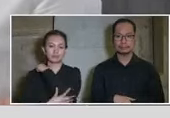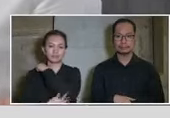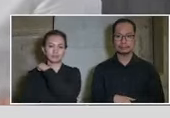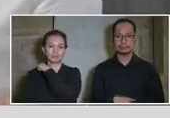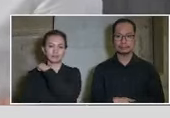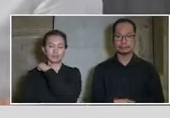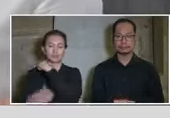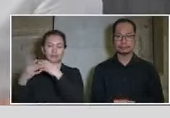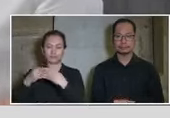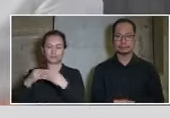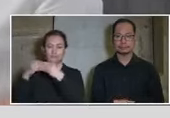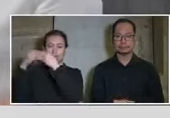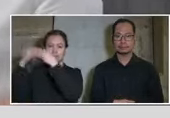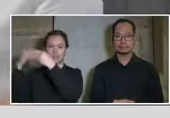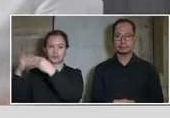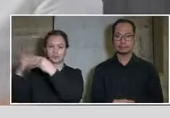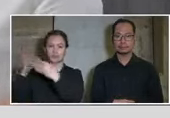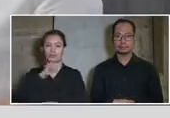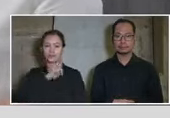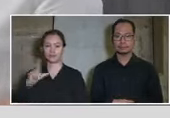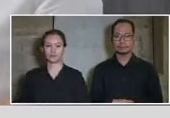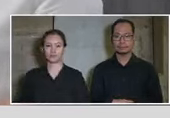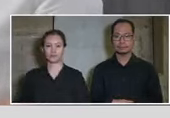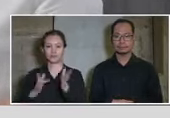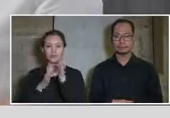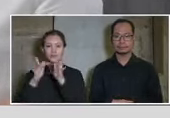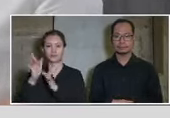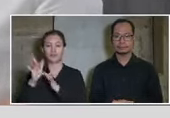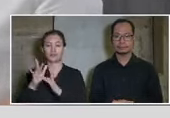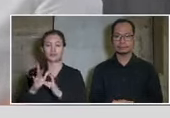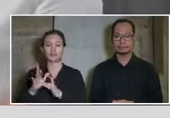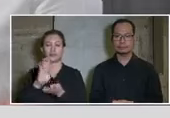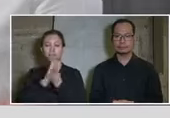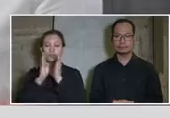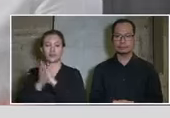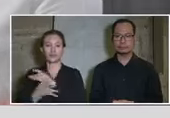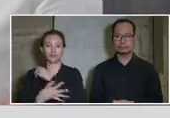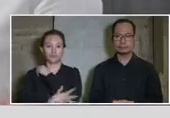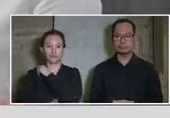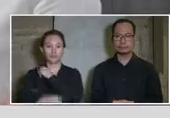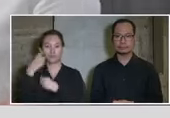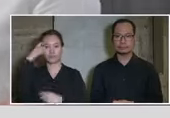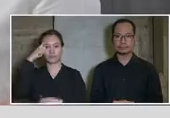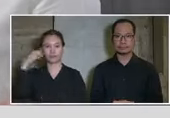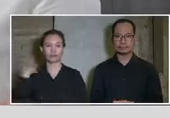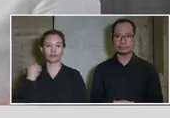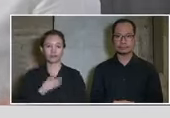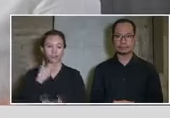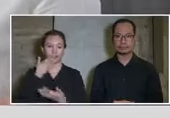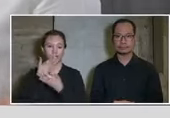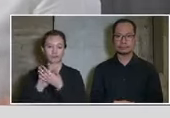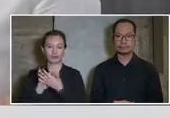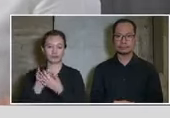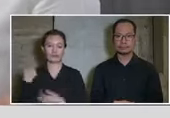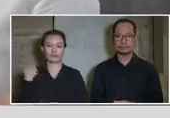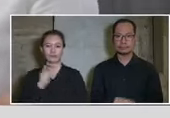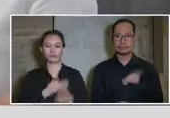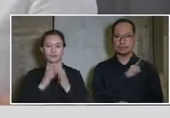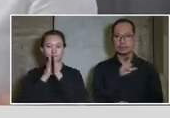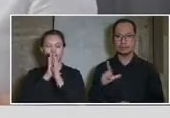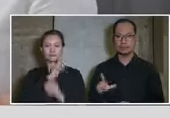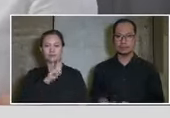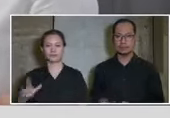may be drawn to the Lord Jesus, who became poor for our sake. Let us pray to the Lord.